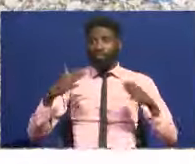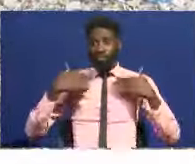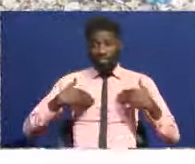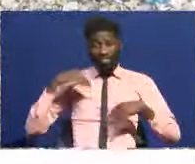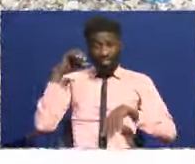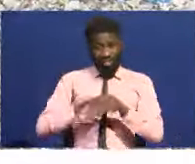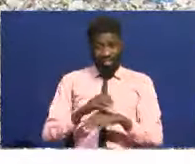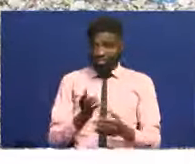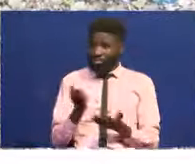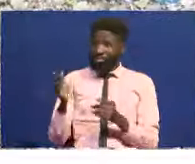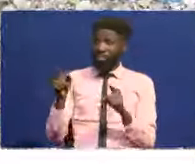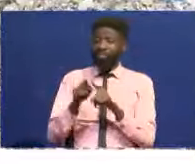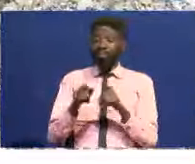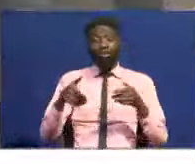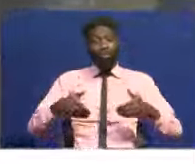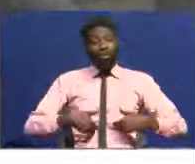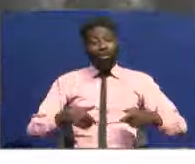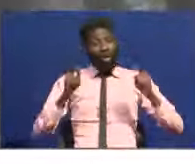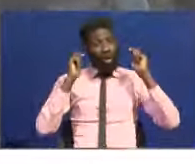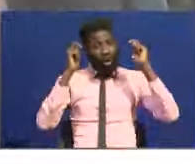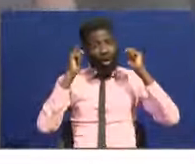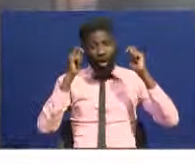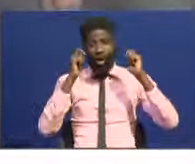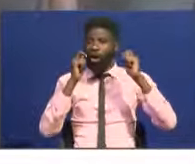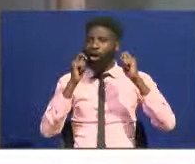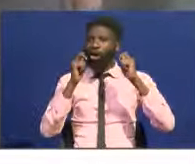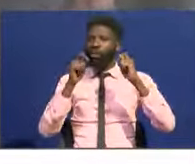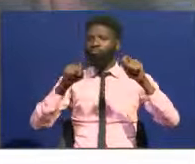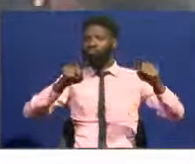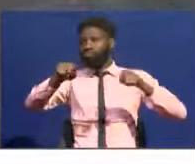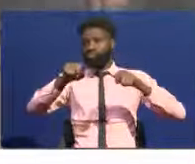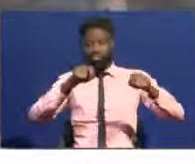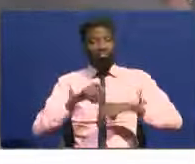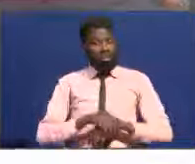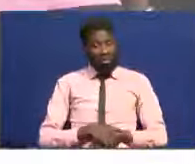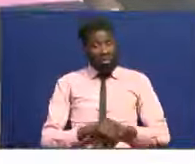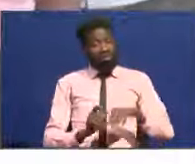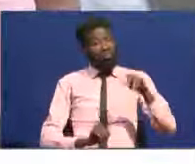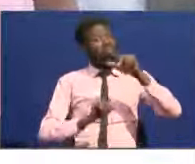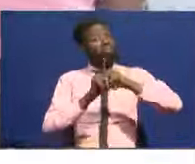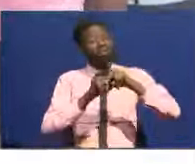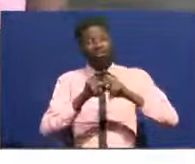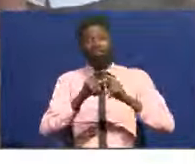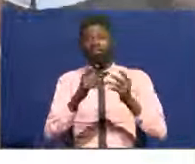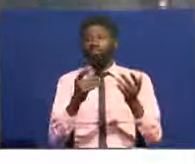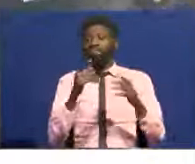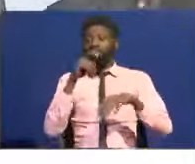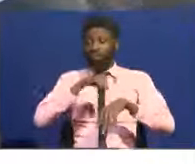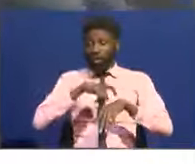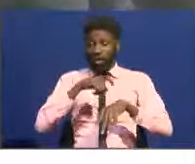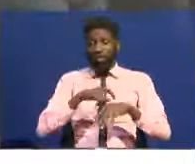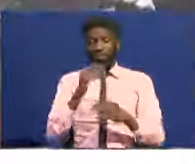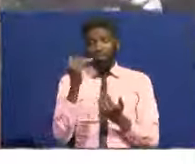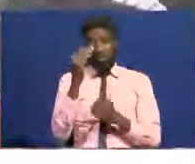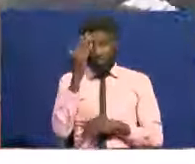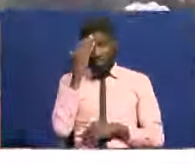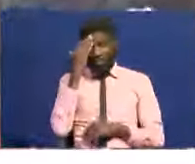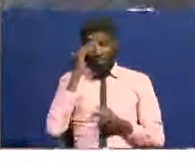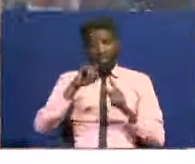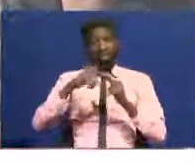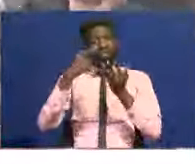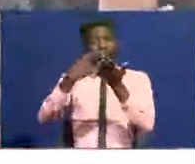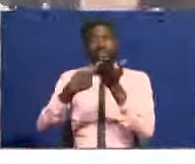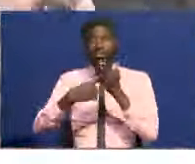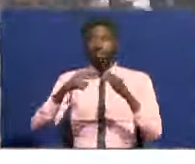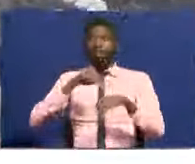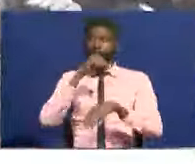on youthful protesters come amid growing confusion over the fate of the proposed dialogue, which is expected to begin Monday. No